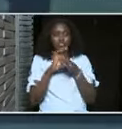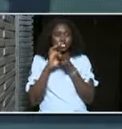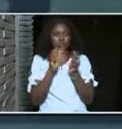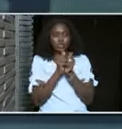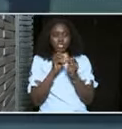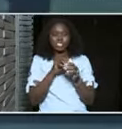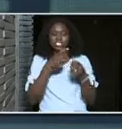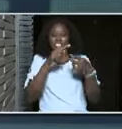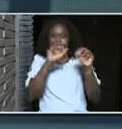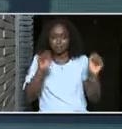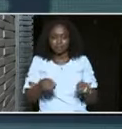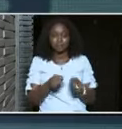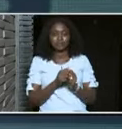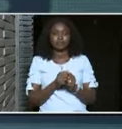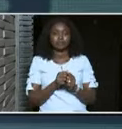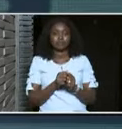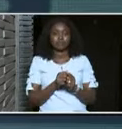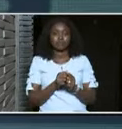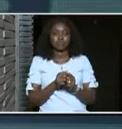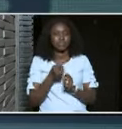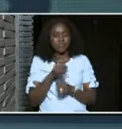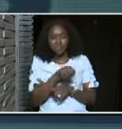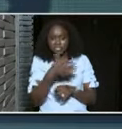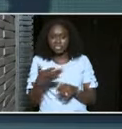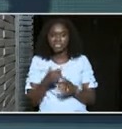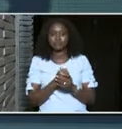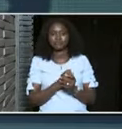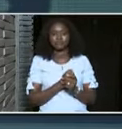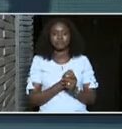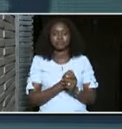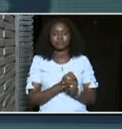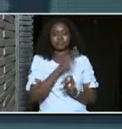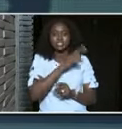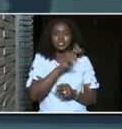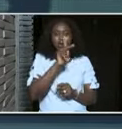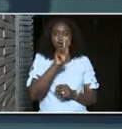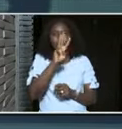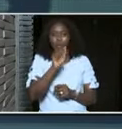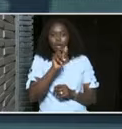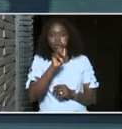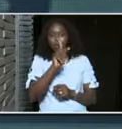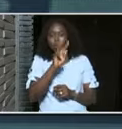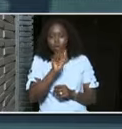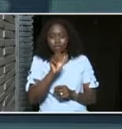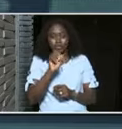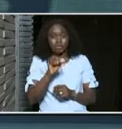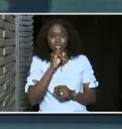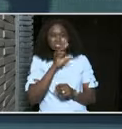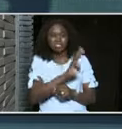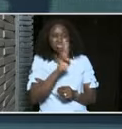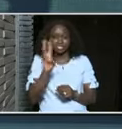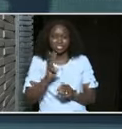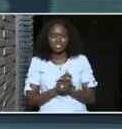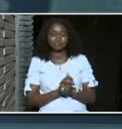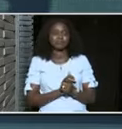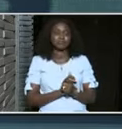A few other things, the fact that Mr. Kwankwaso is 66, so that's someone that is